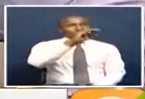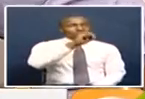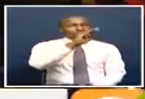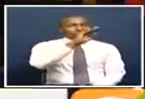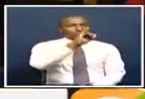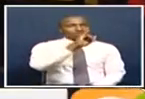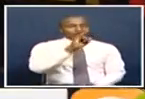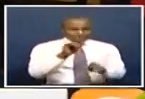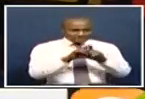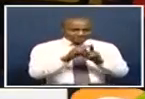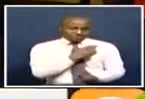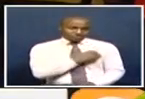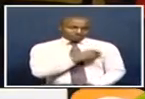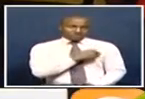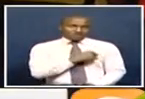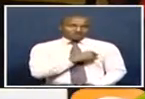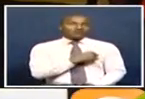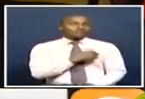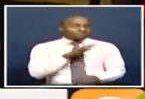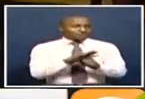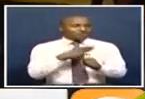And Geneva as well. Yeah. You have lots of fans. Yeah.